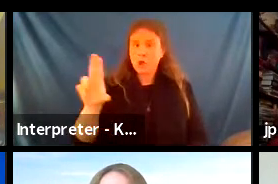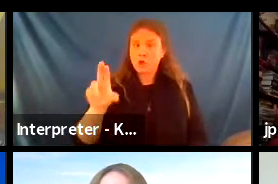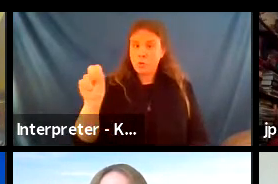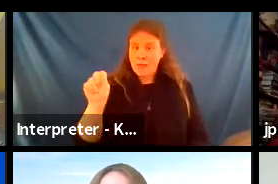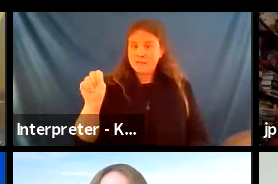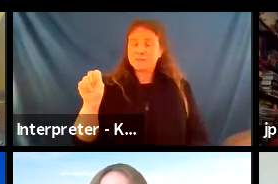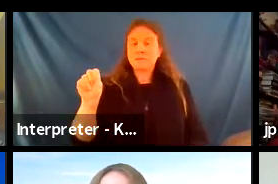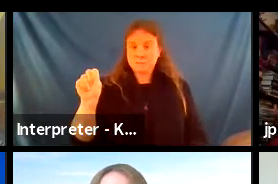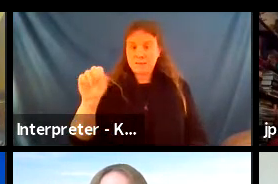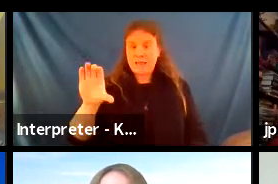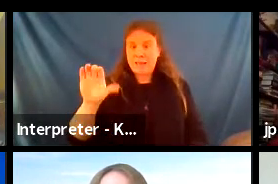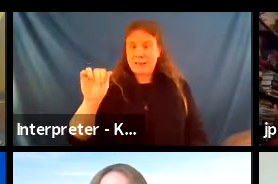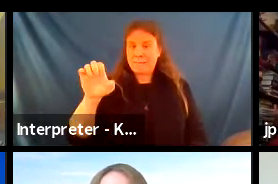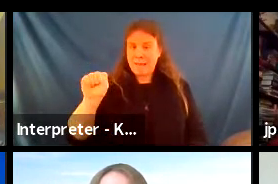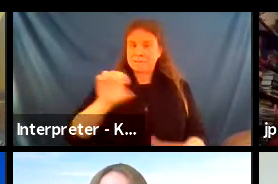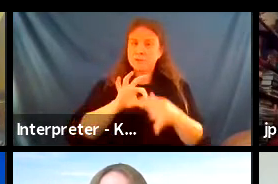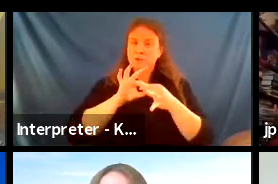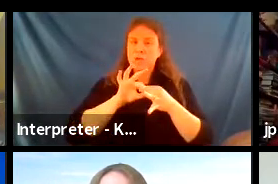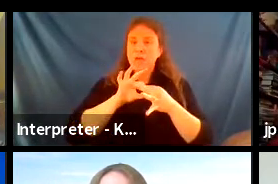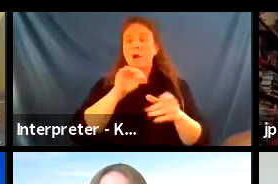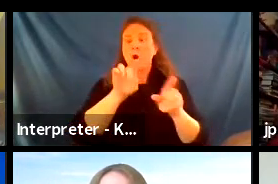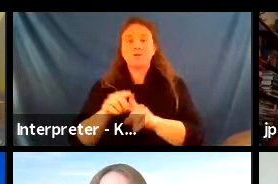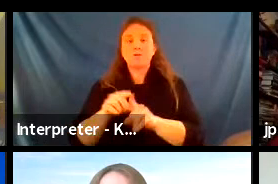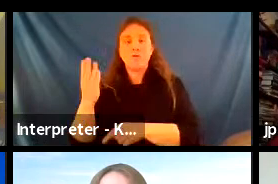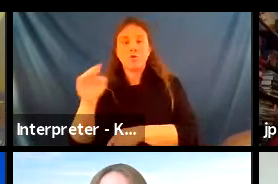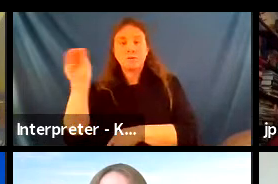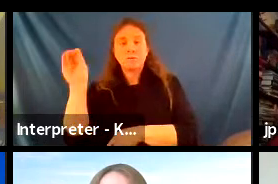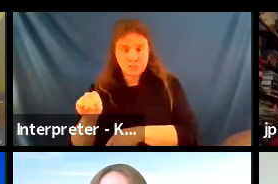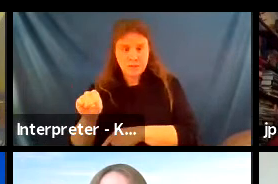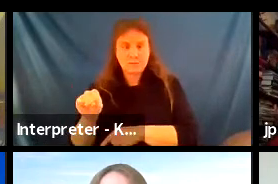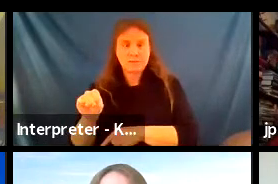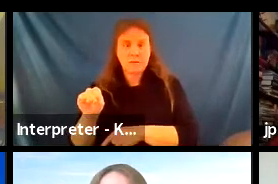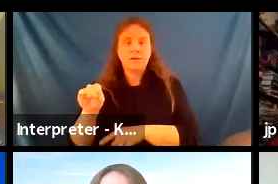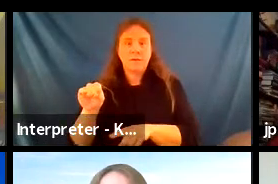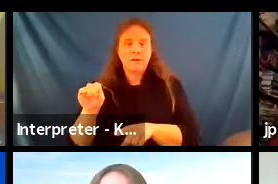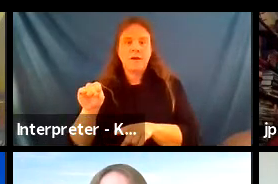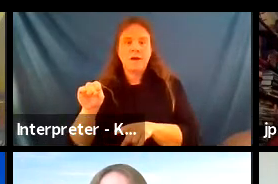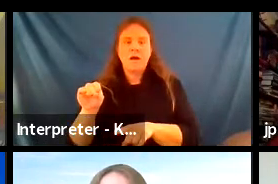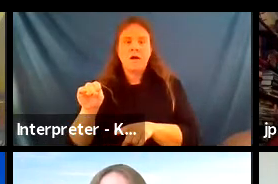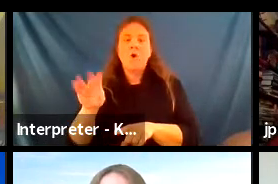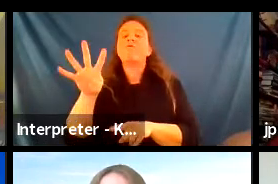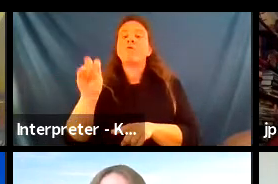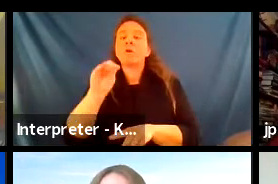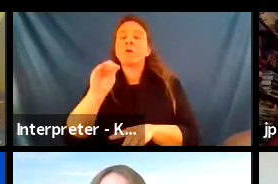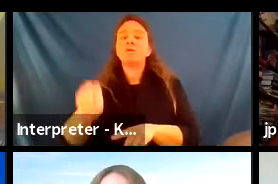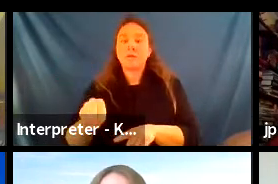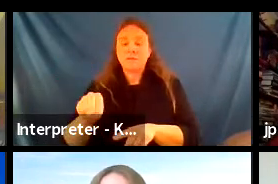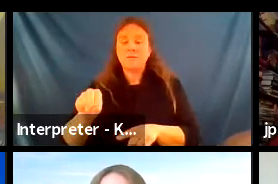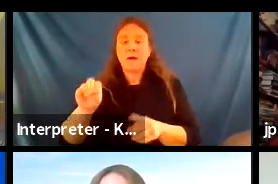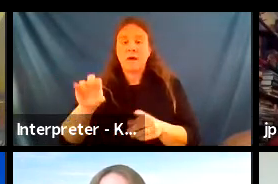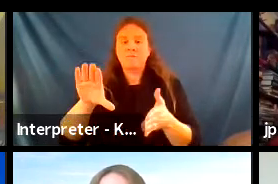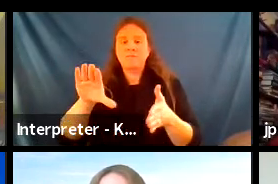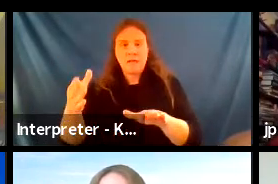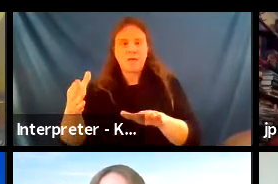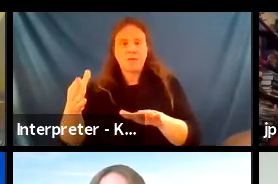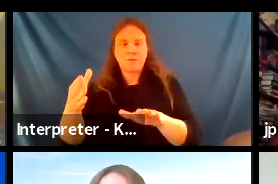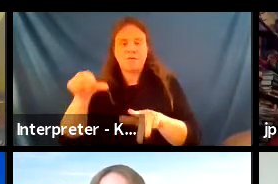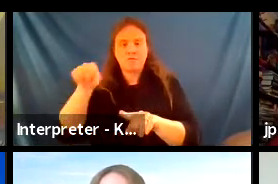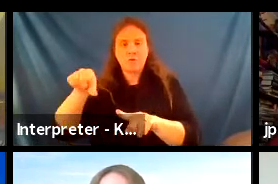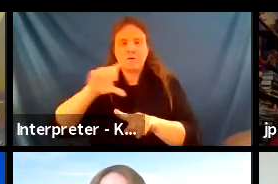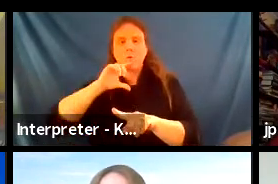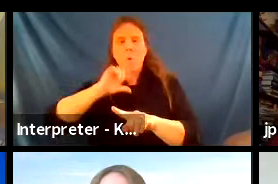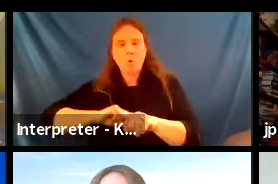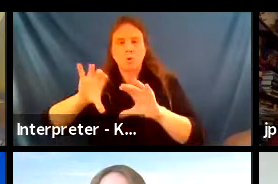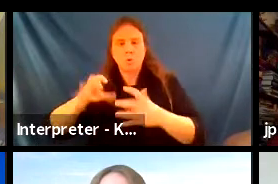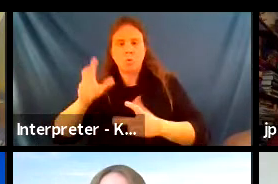the cases of death due to COVID-19, that given what we had seen, the totality of the data around the safety and efficacy of the vaccine,